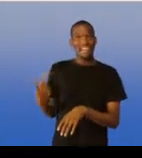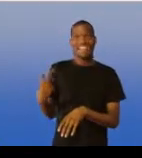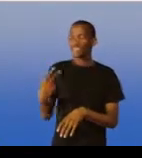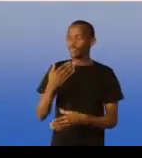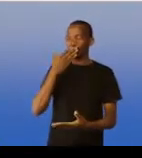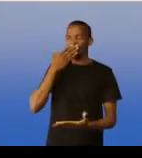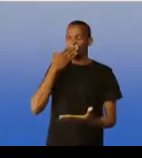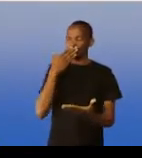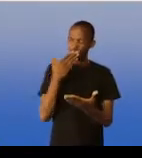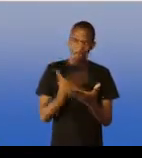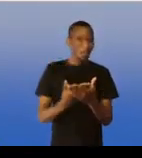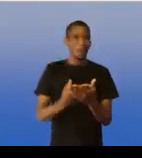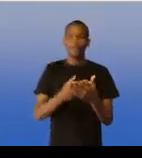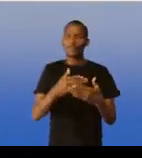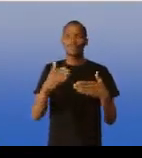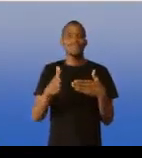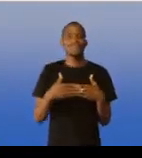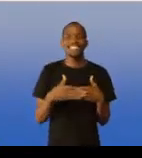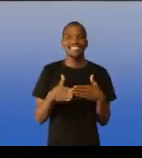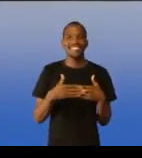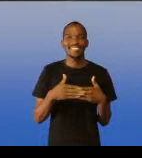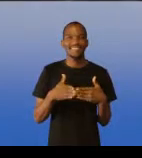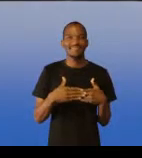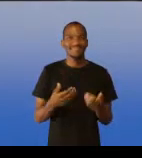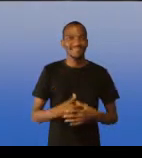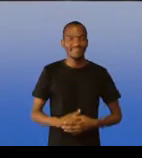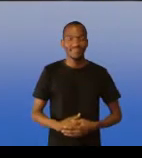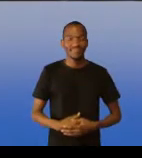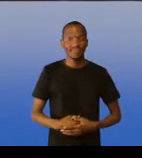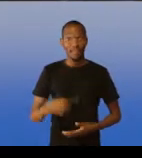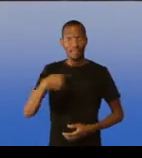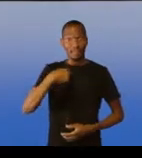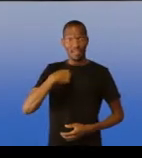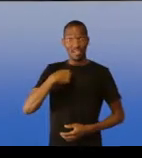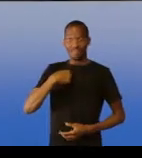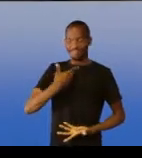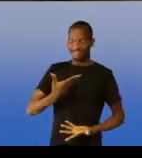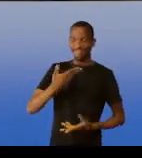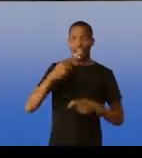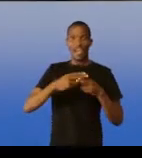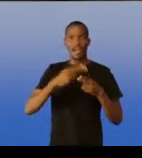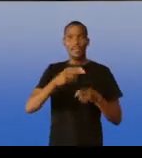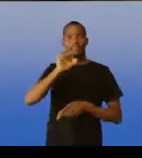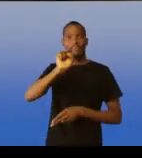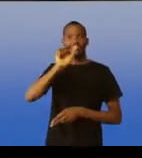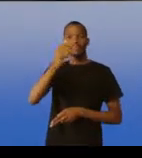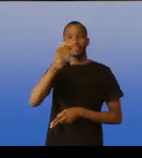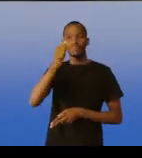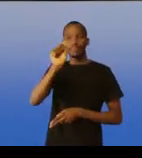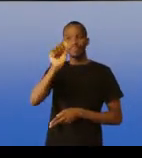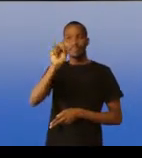friends, soulmates. Yeah. Na ke bitswa Stanley